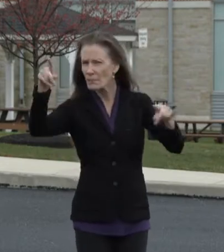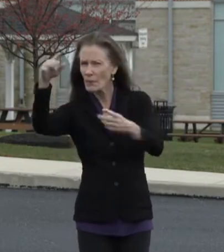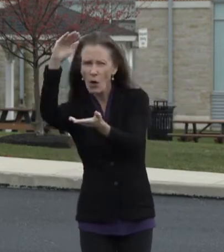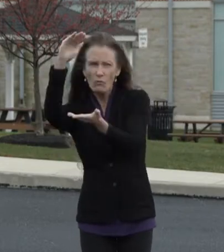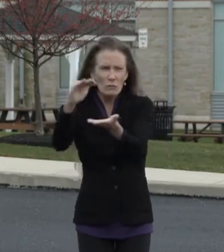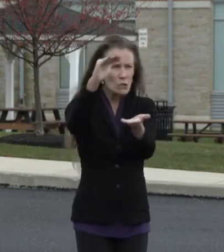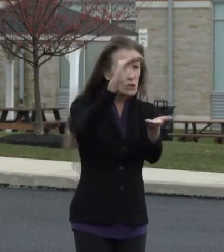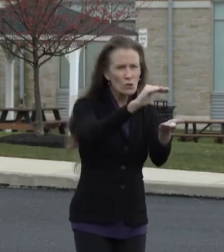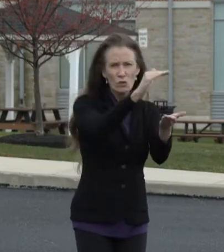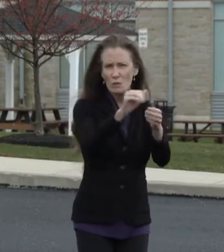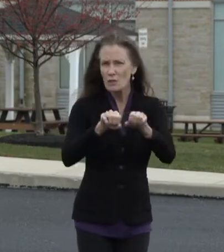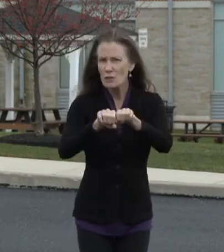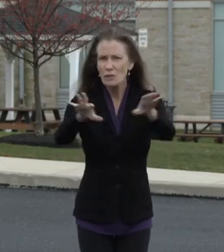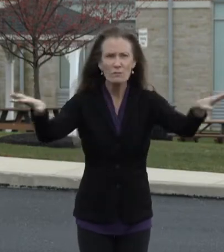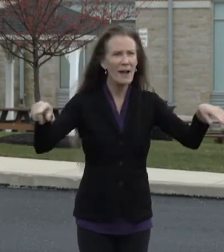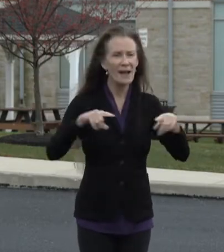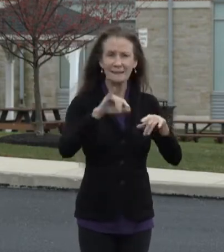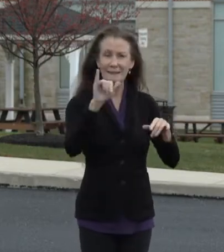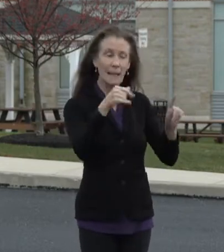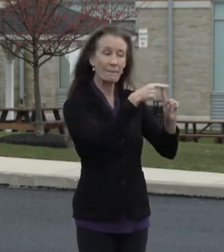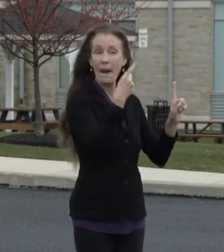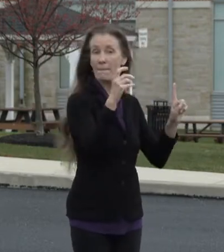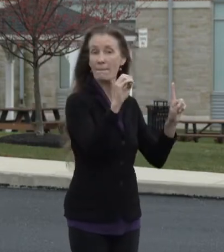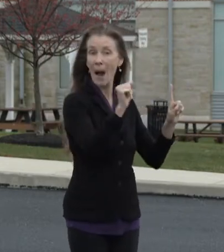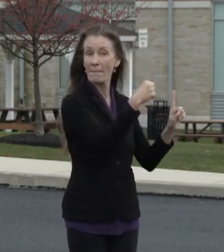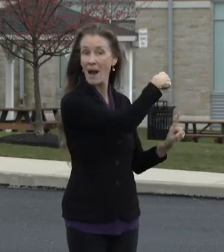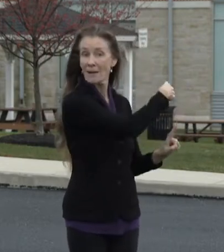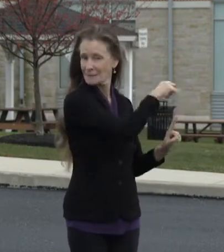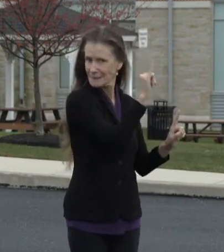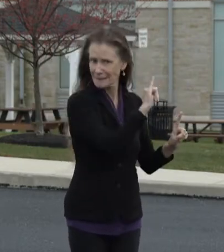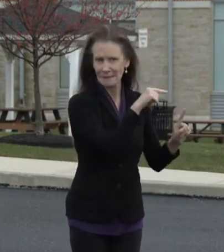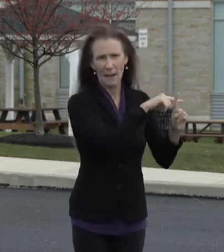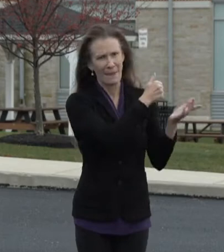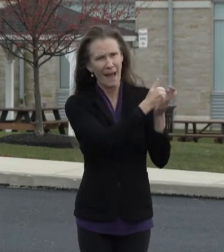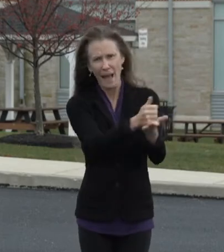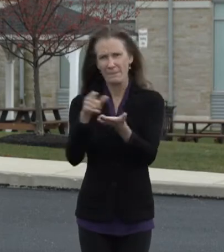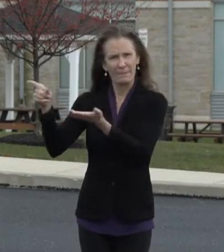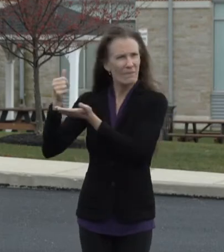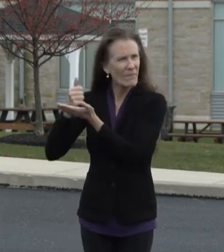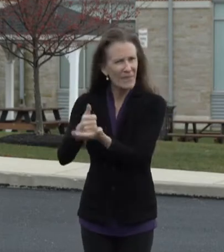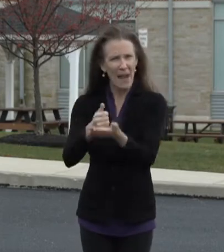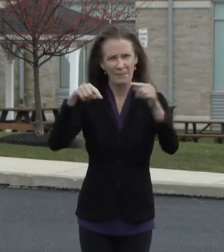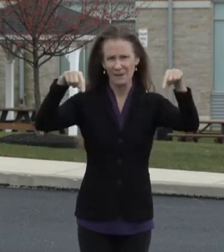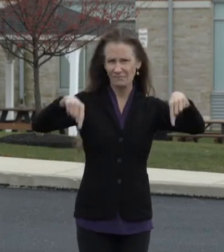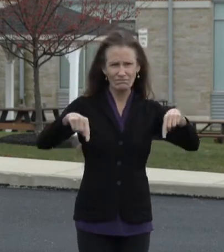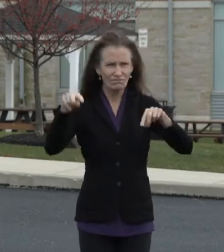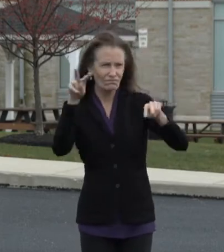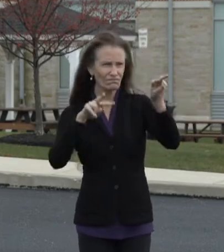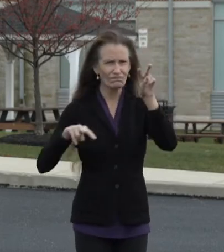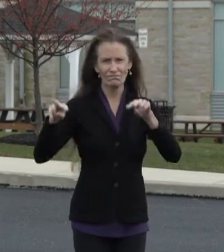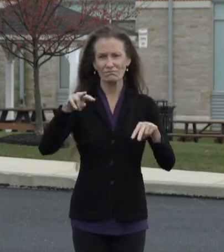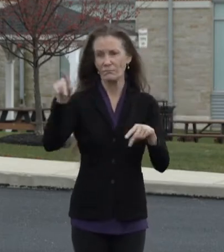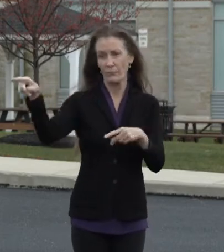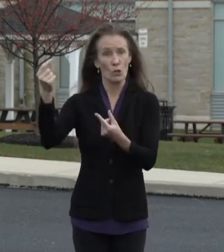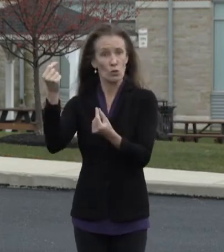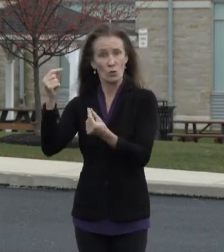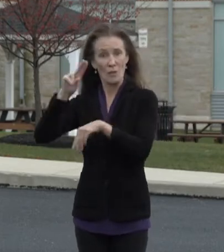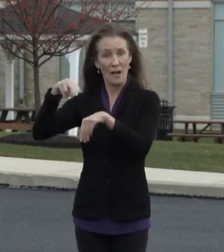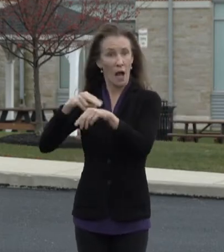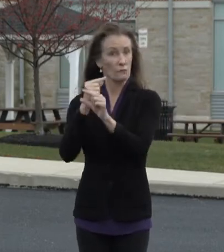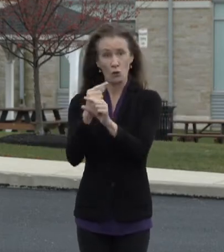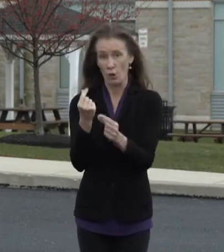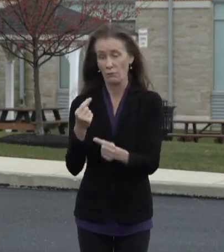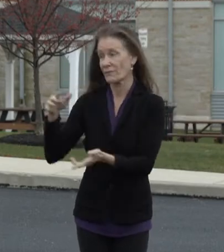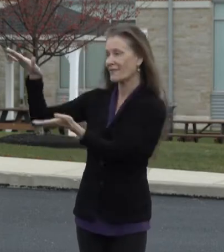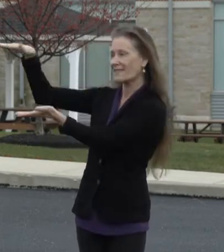to assist in the response. It includes work transporting personal protective equipment and materials to